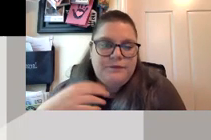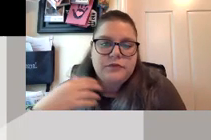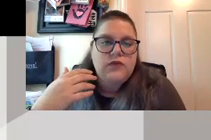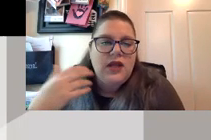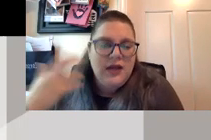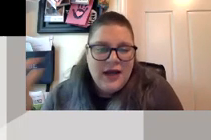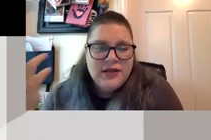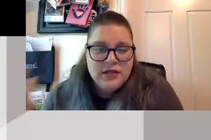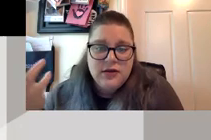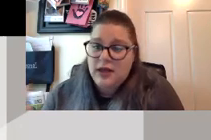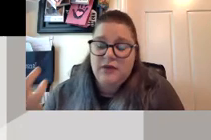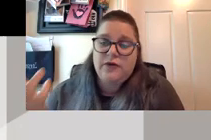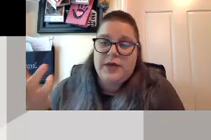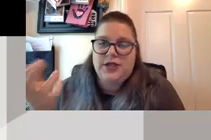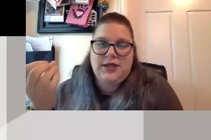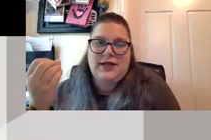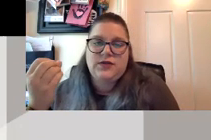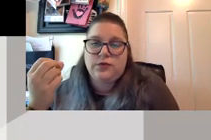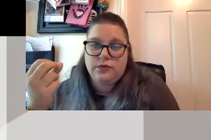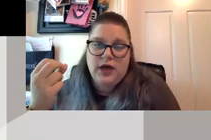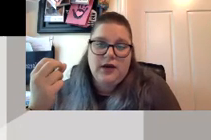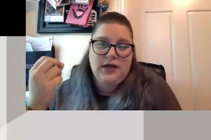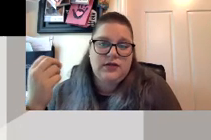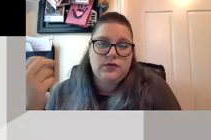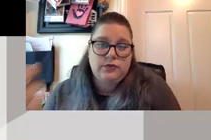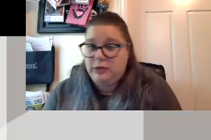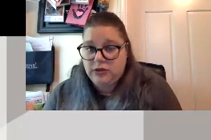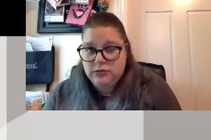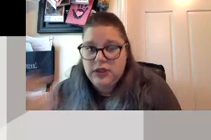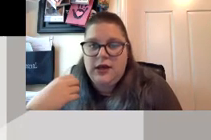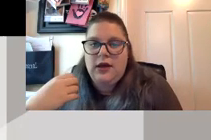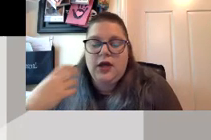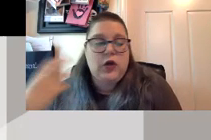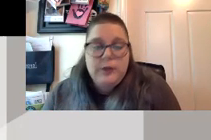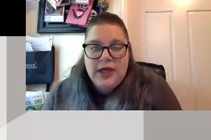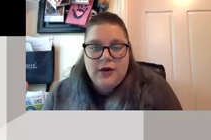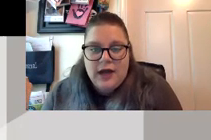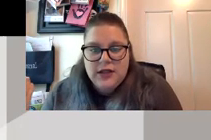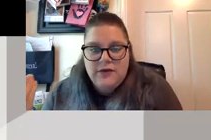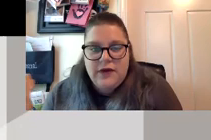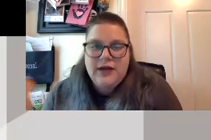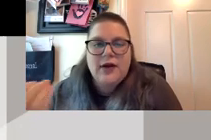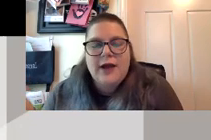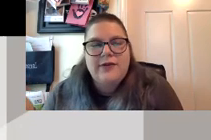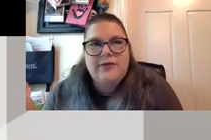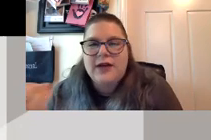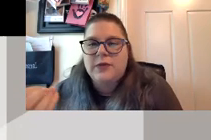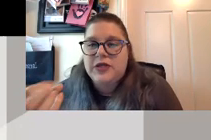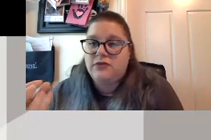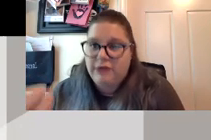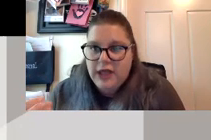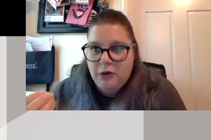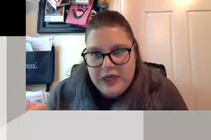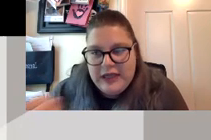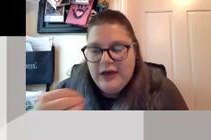Adobe. It has electronic information that is readable. It could be interactive, and interactive, not so